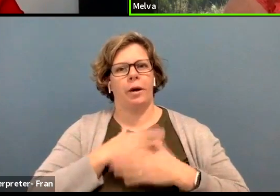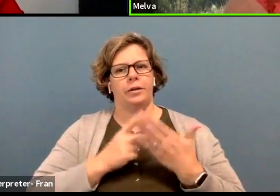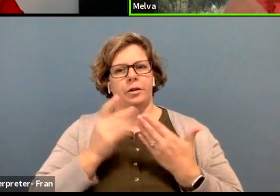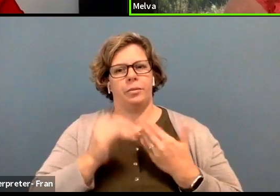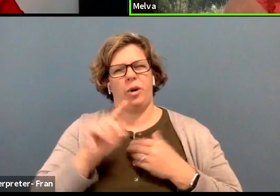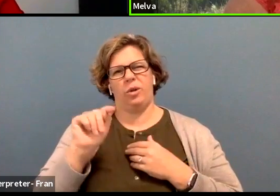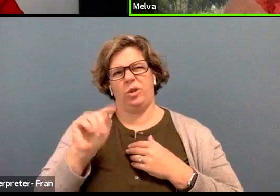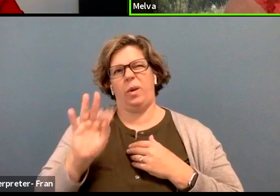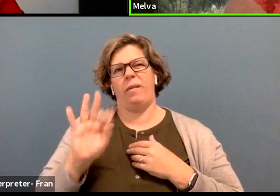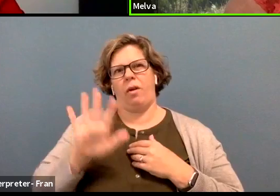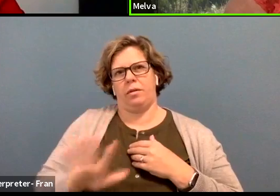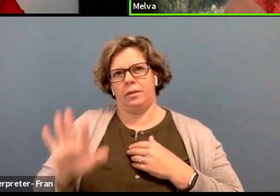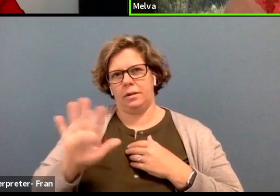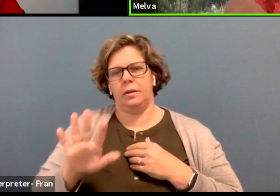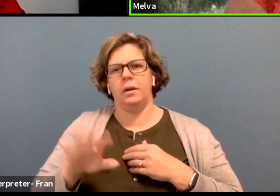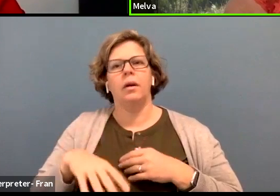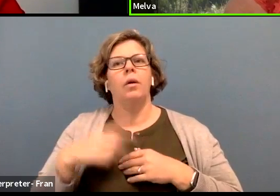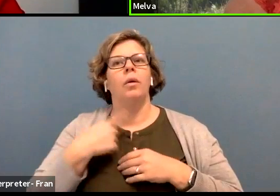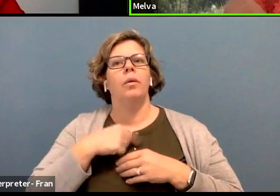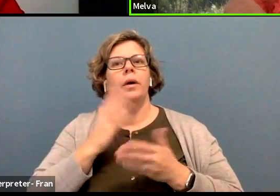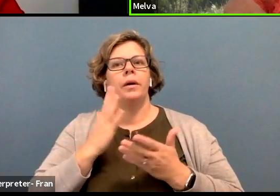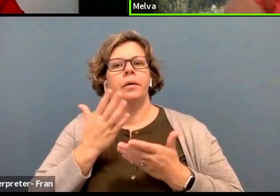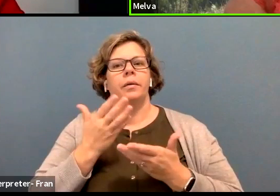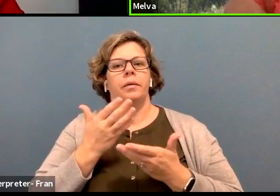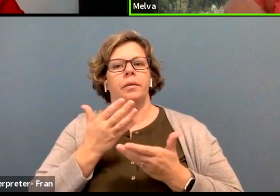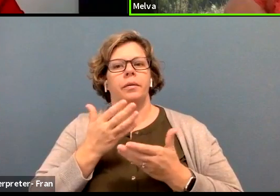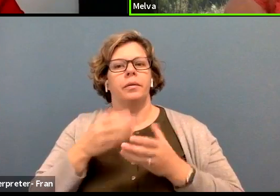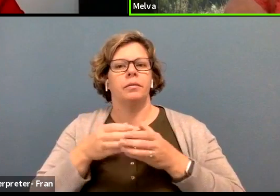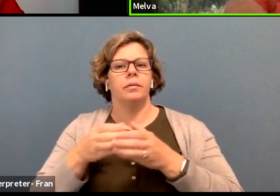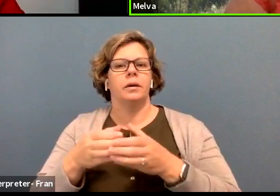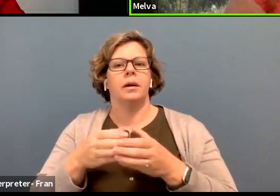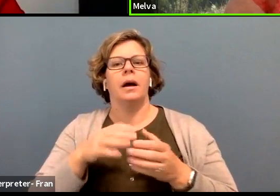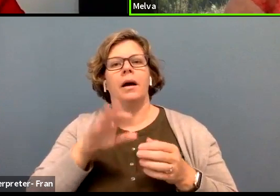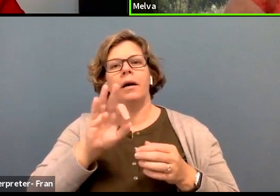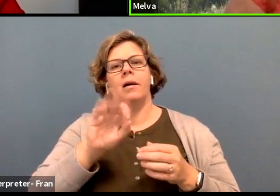Falls, and we would take people on a flat bottom boat